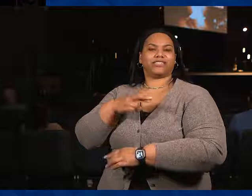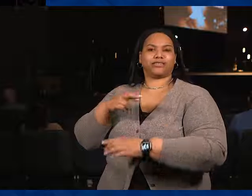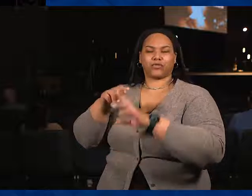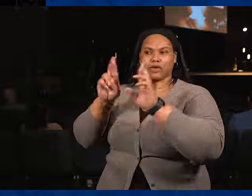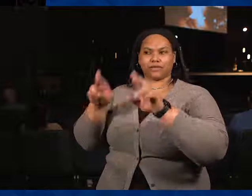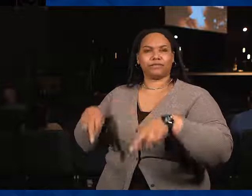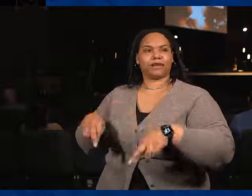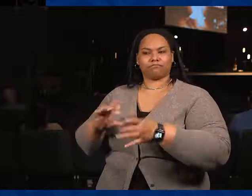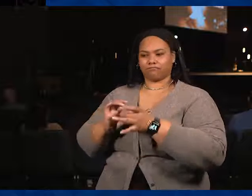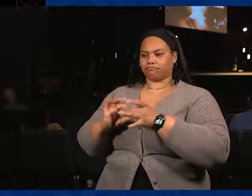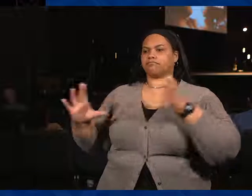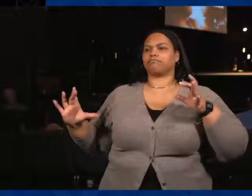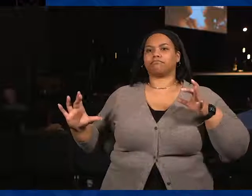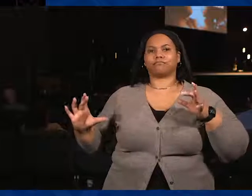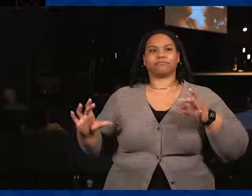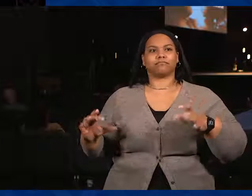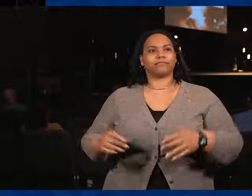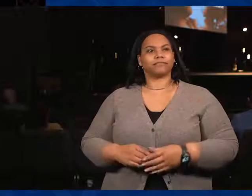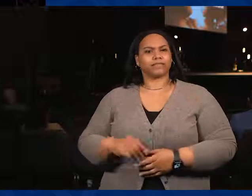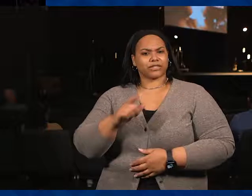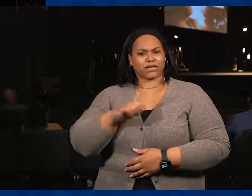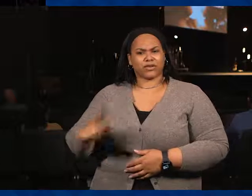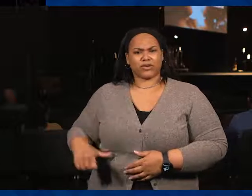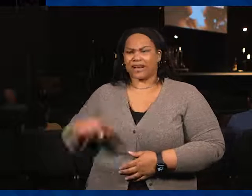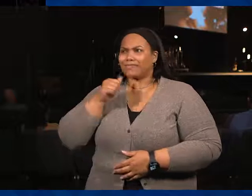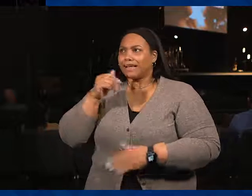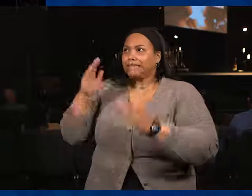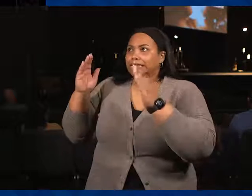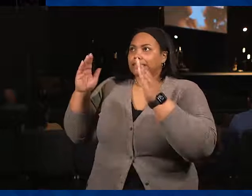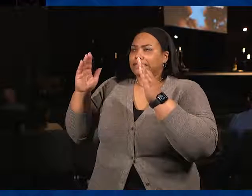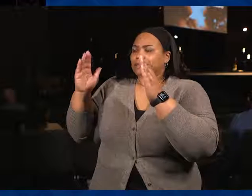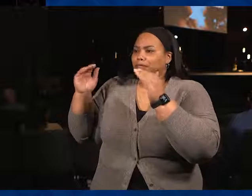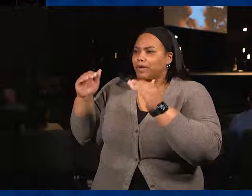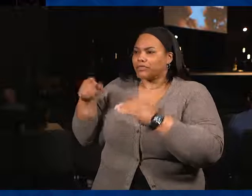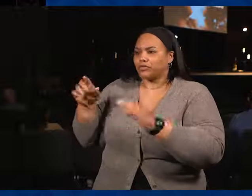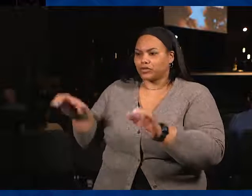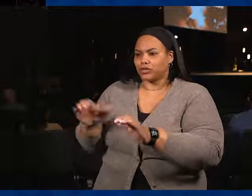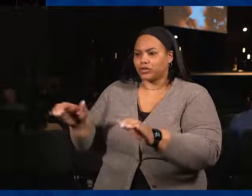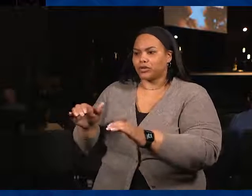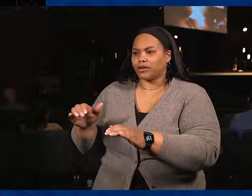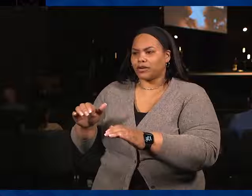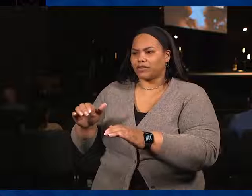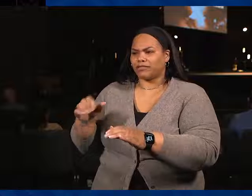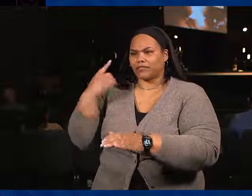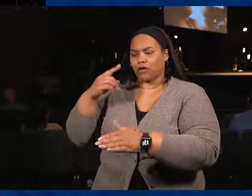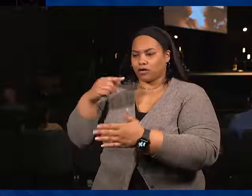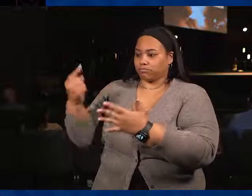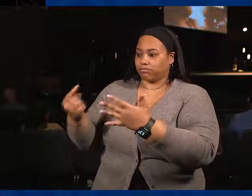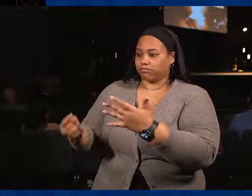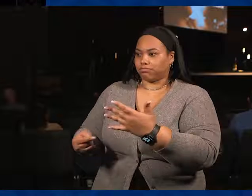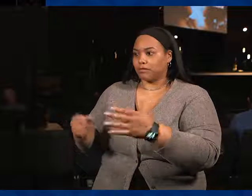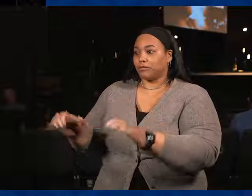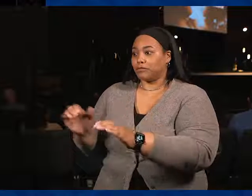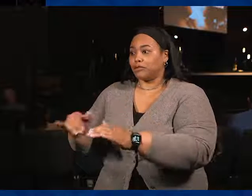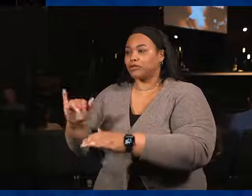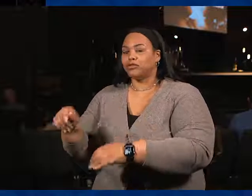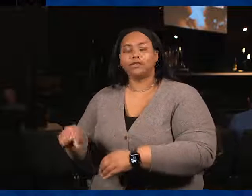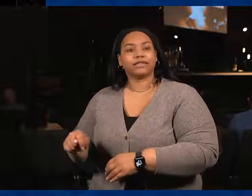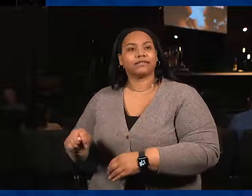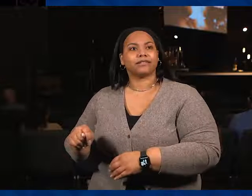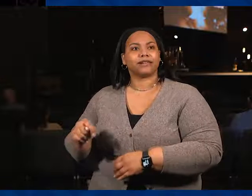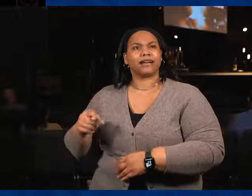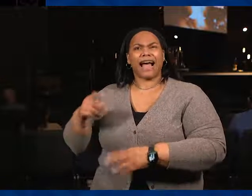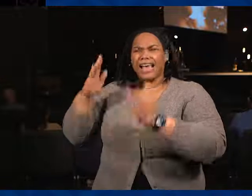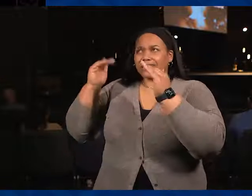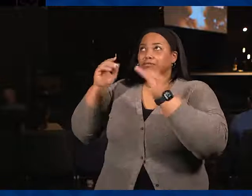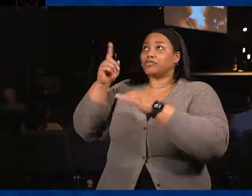I don't expect you to do it because of what I've done. But Lord, I expect you to do it because of who you are.